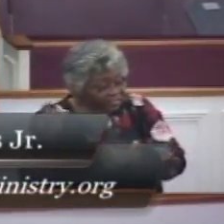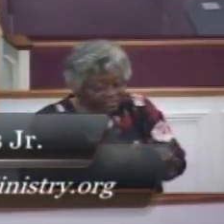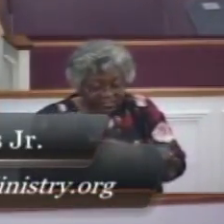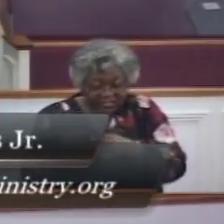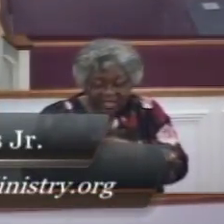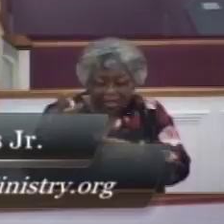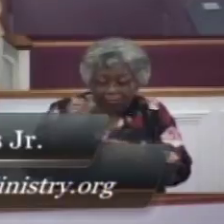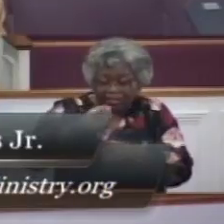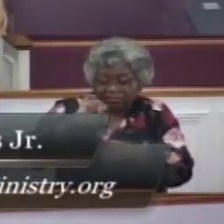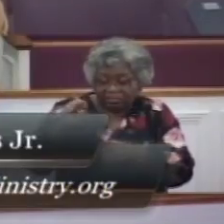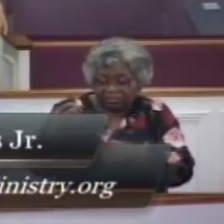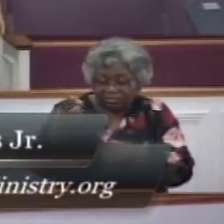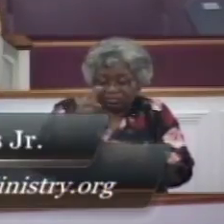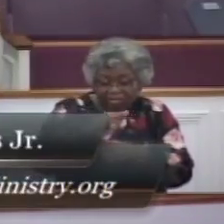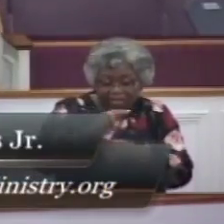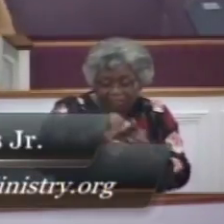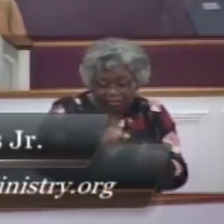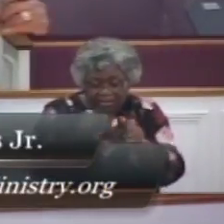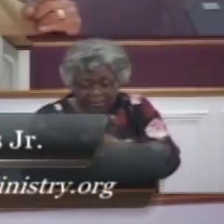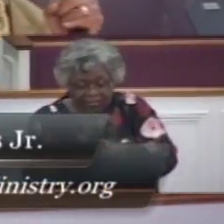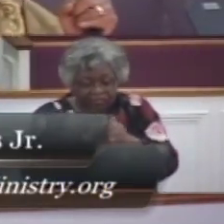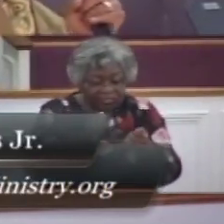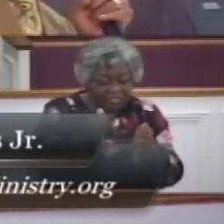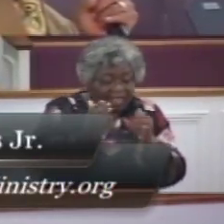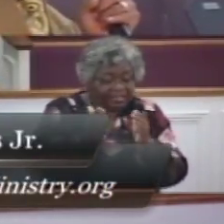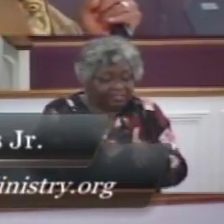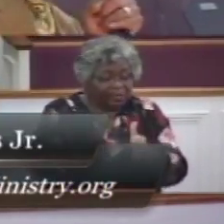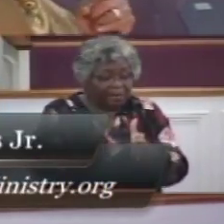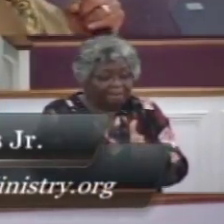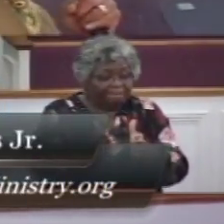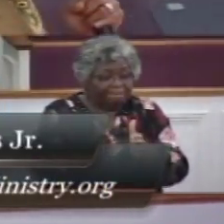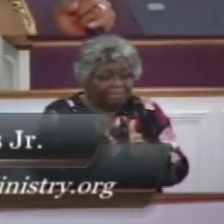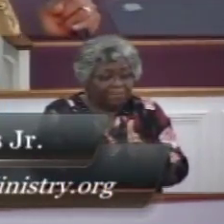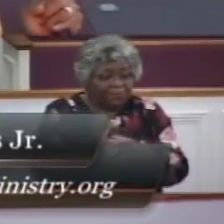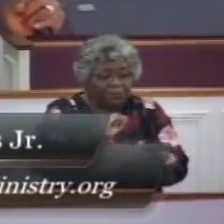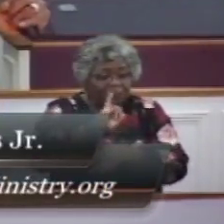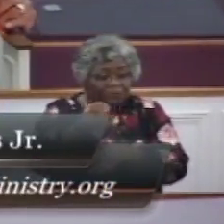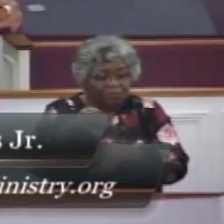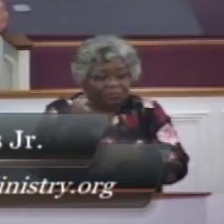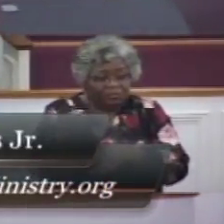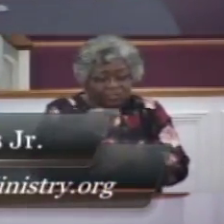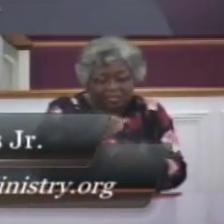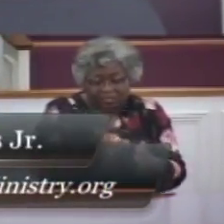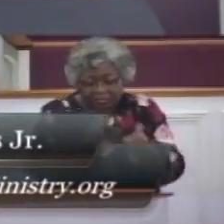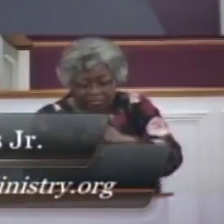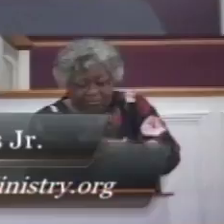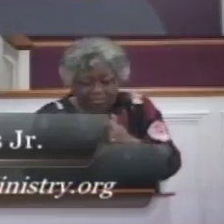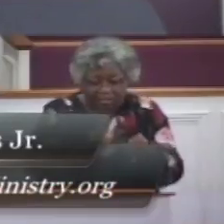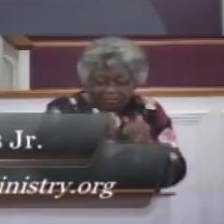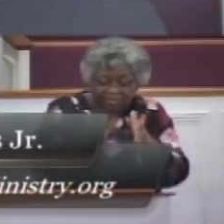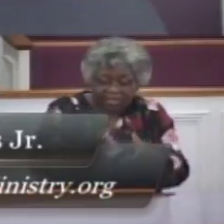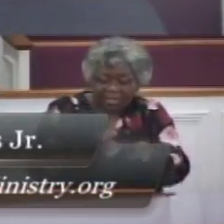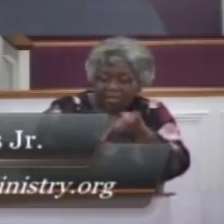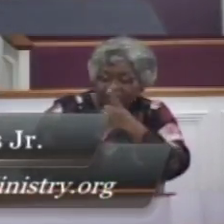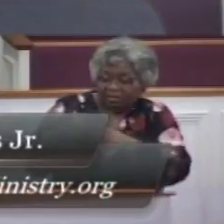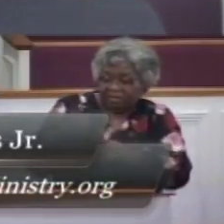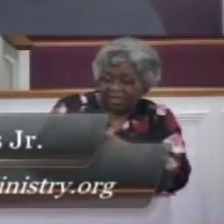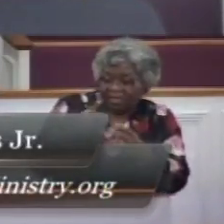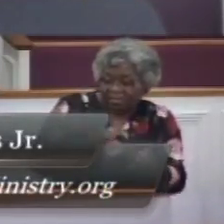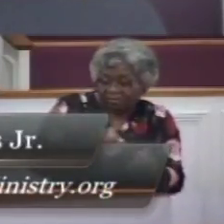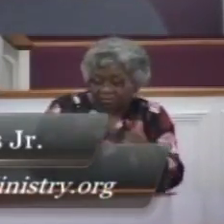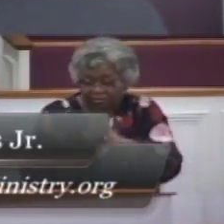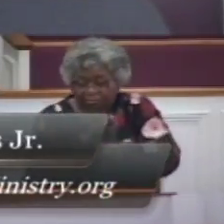was John the Baptizer. Can I preach to you? John the Baptizer came